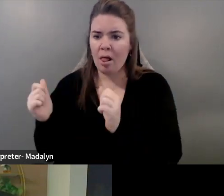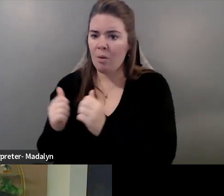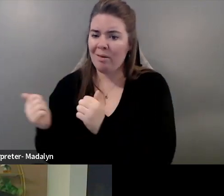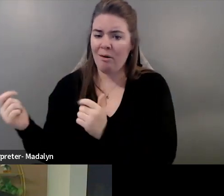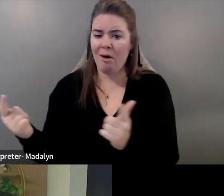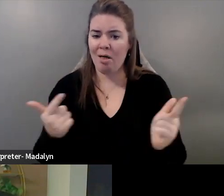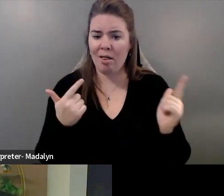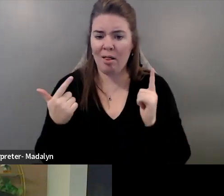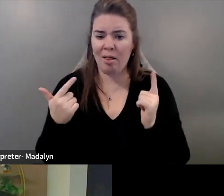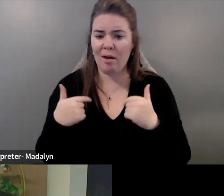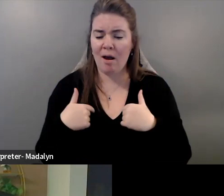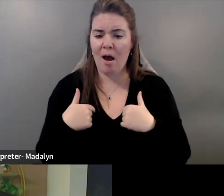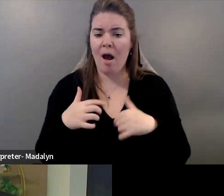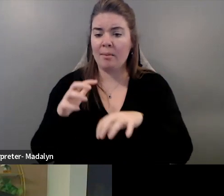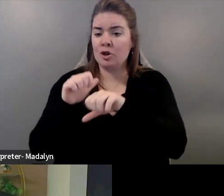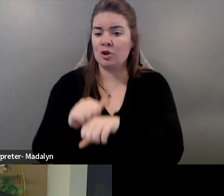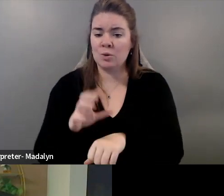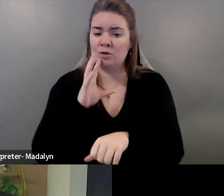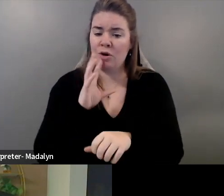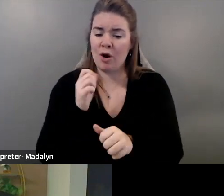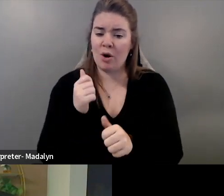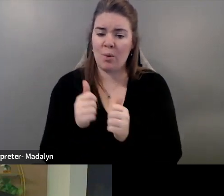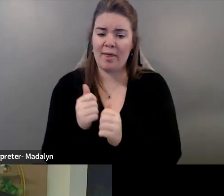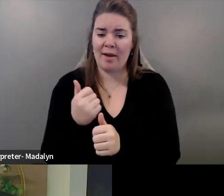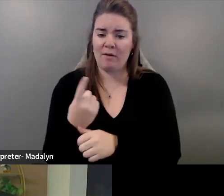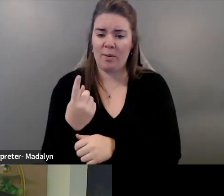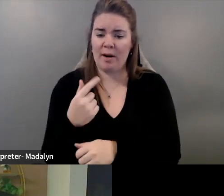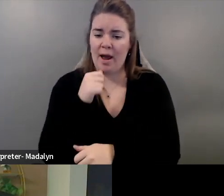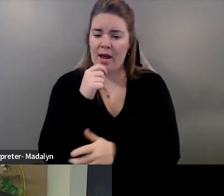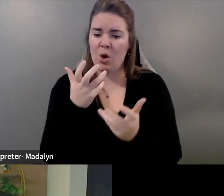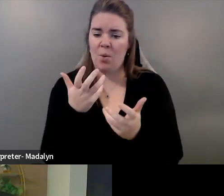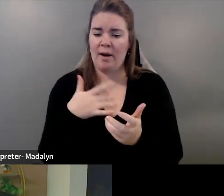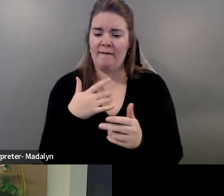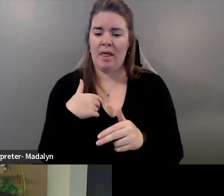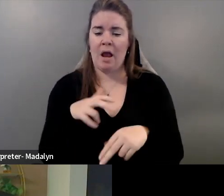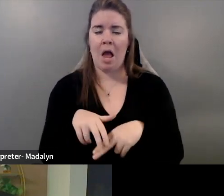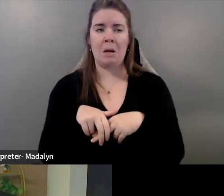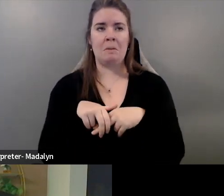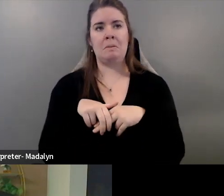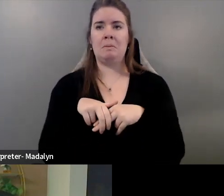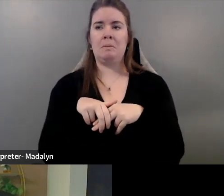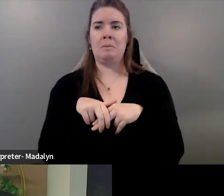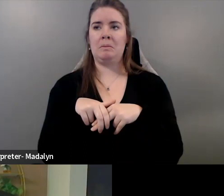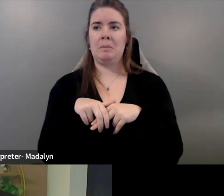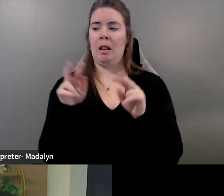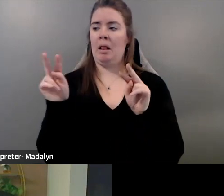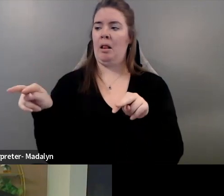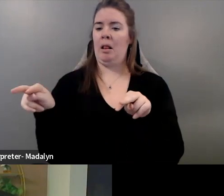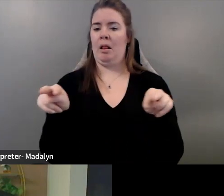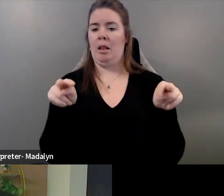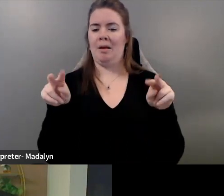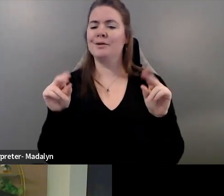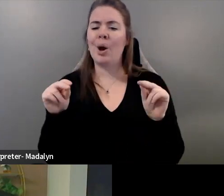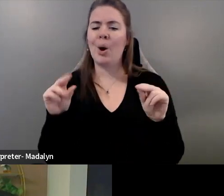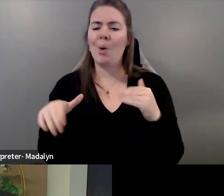You know, I don't want to feel like I'm sitting on an ivory tower. I'm not more important or less important than any of us. We're all people.